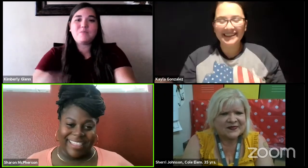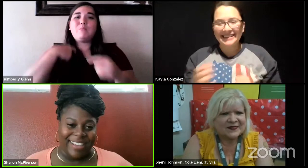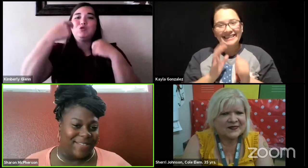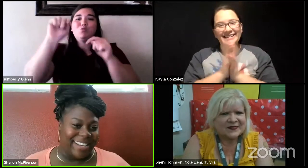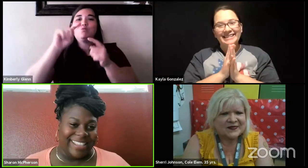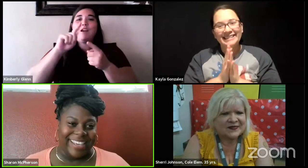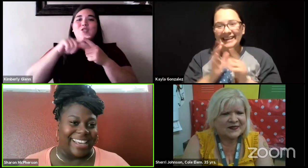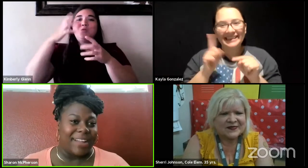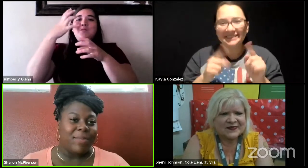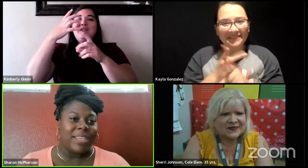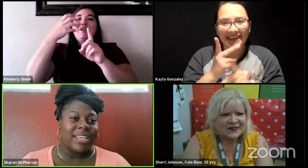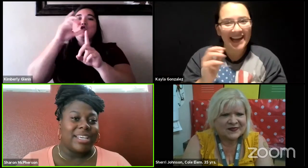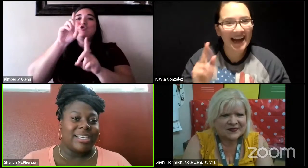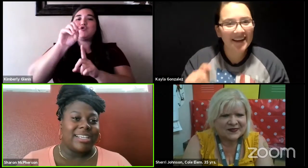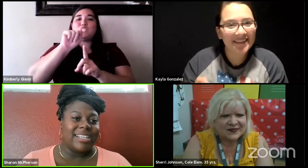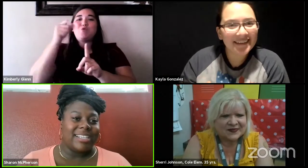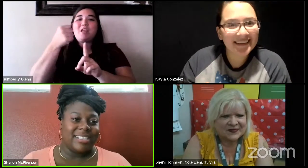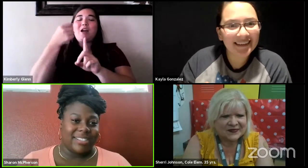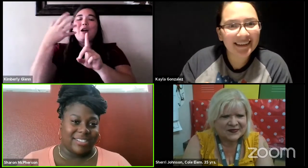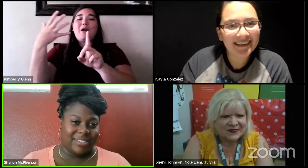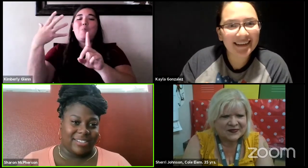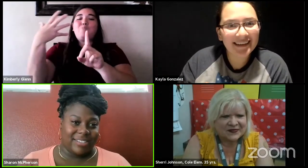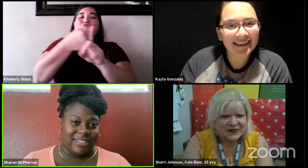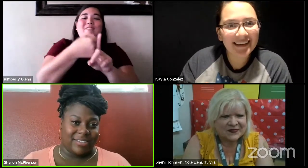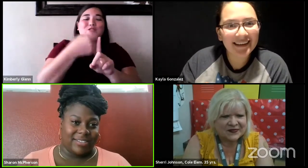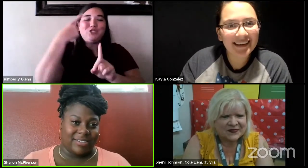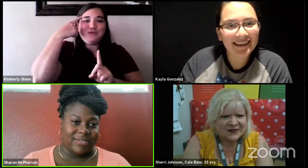I can't think of anything.